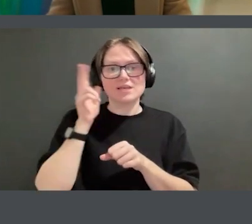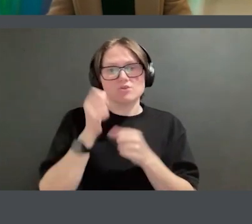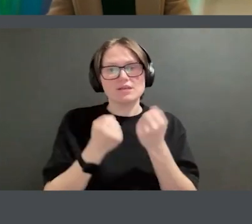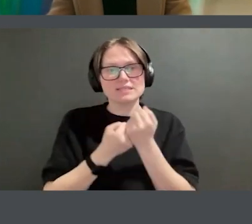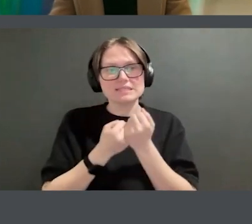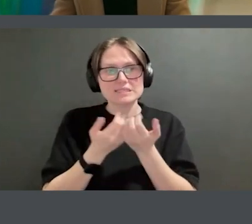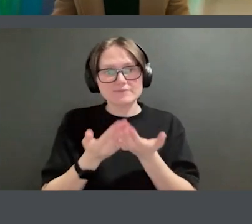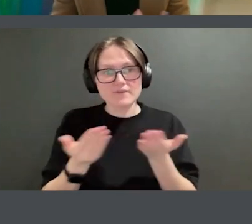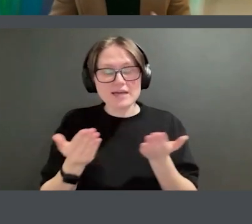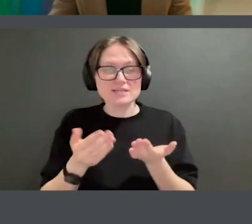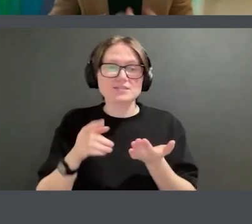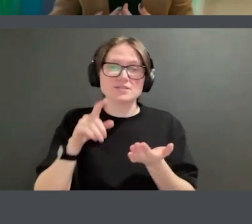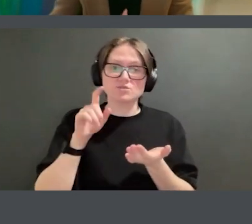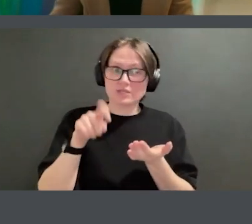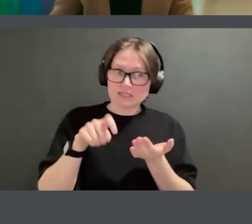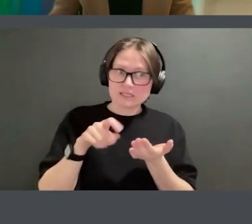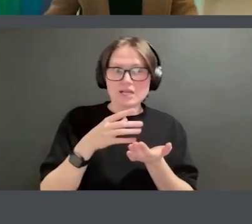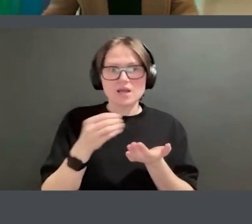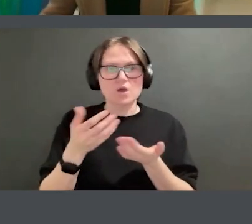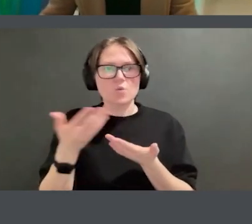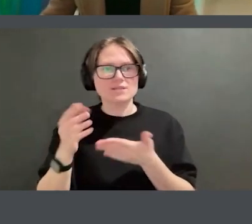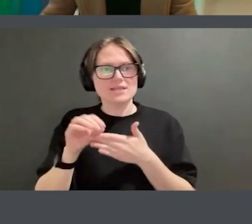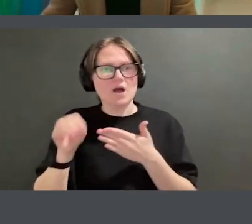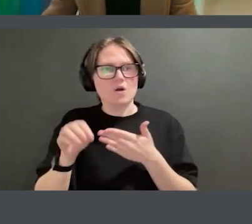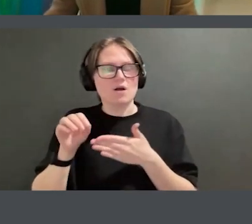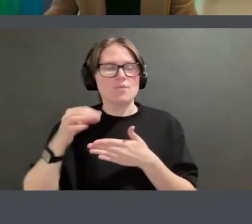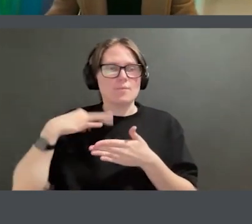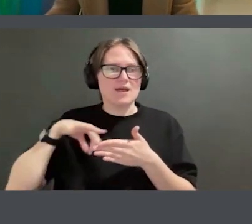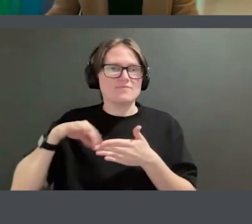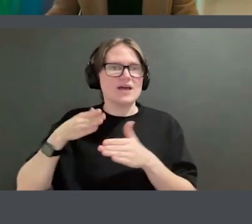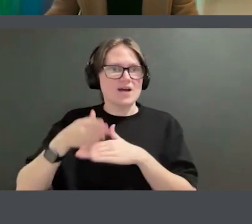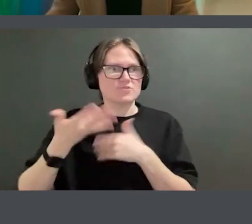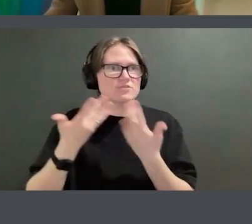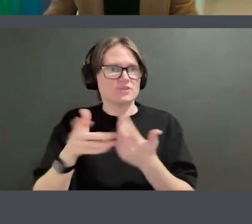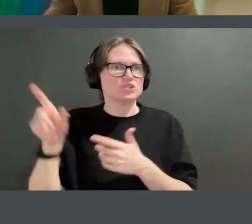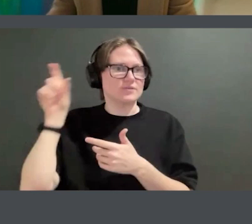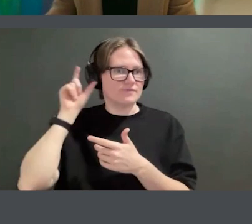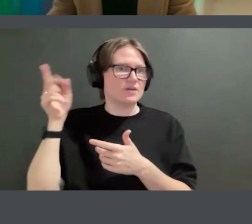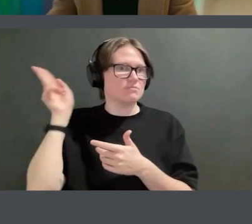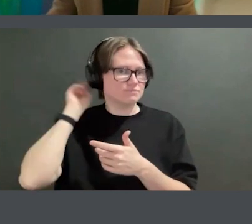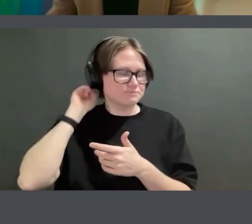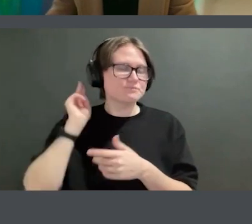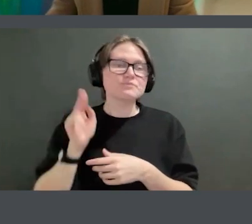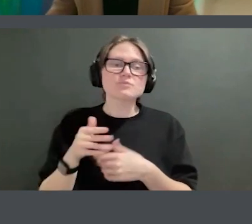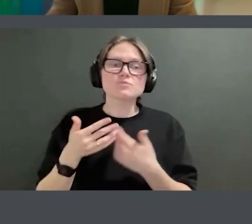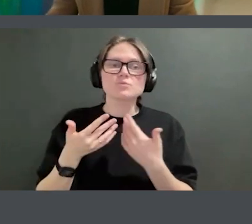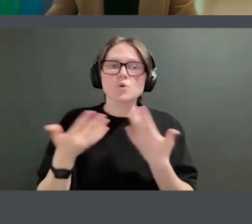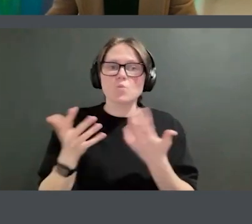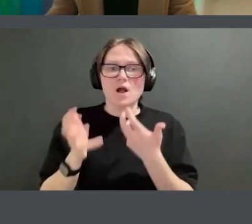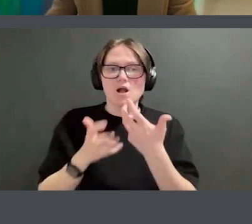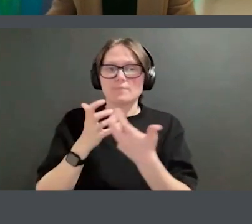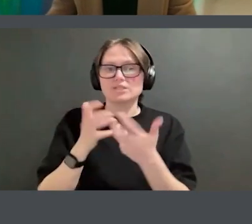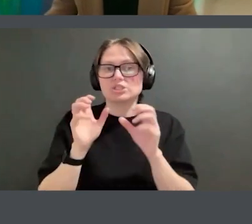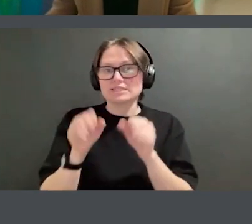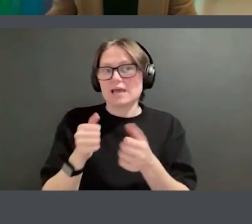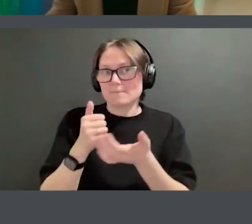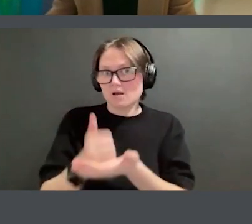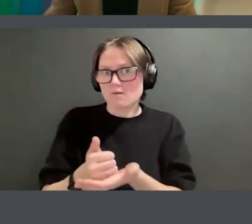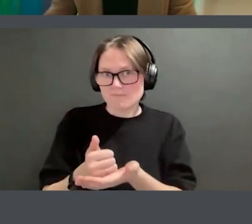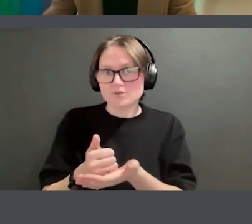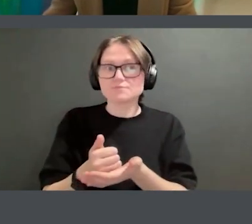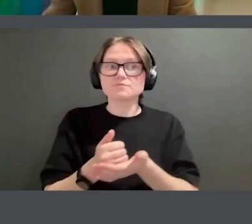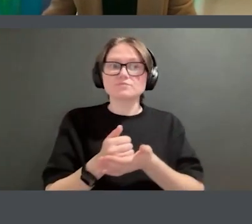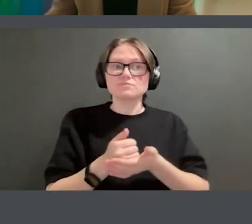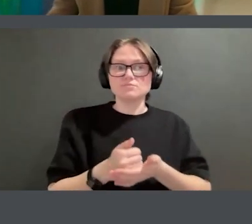device? Do they need it, and what is the outcome or benefit after they are fit? What accommodations can be helpful? So in addition